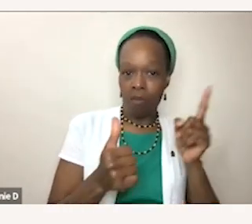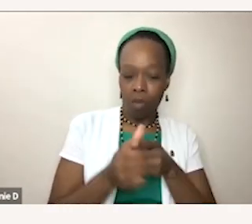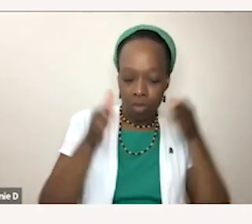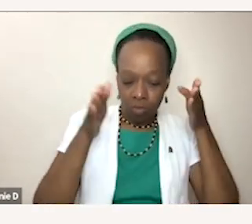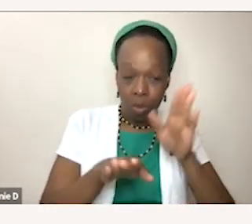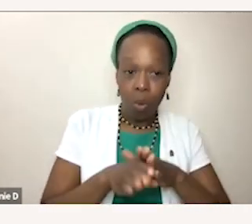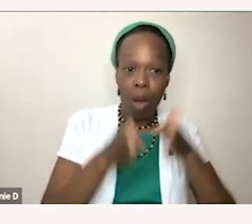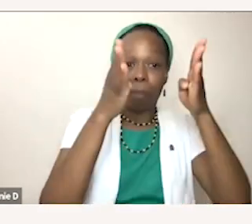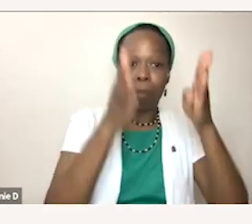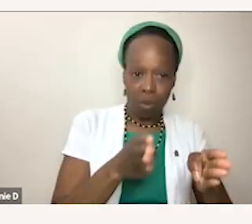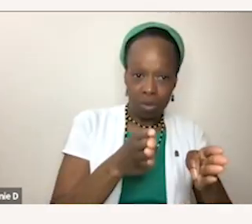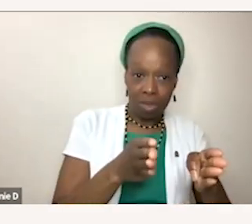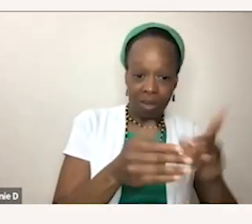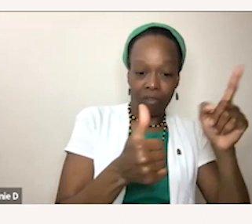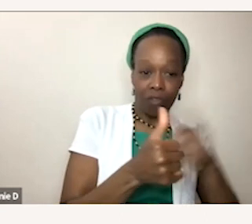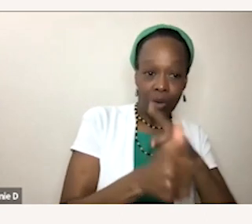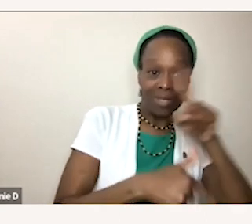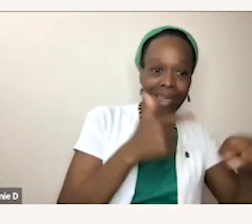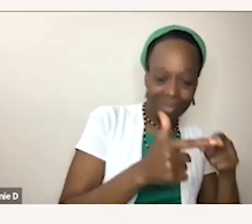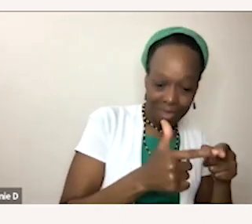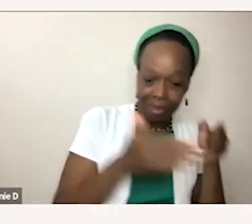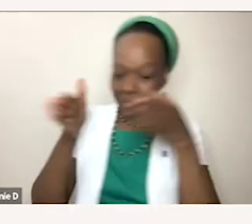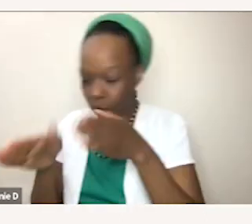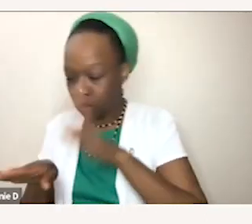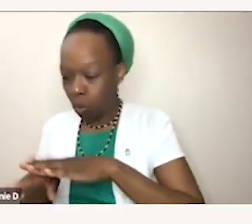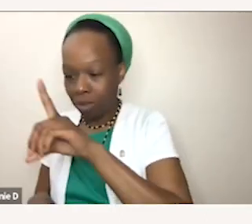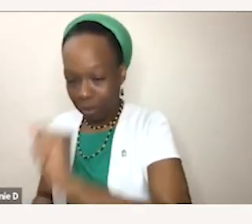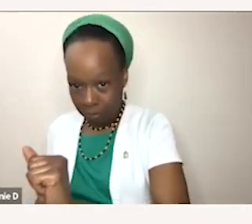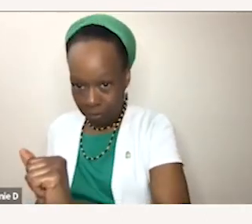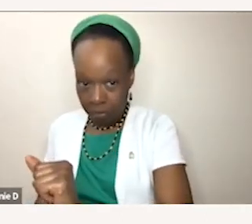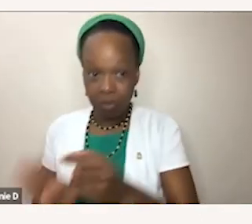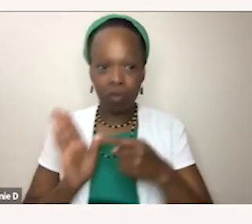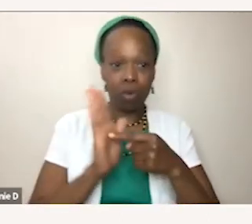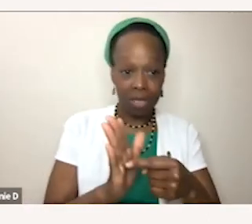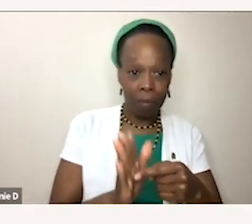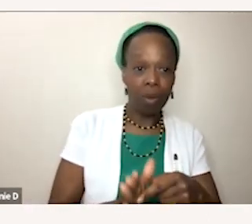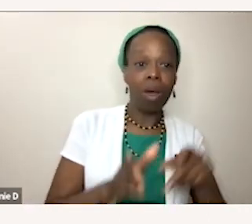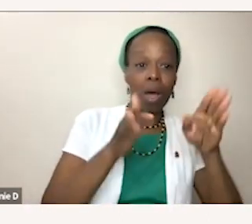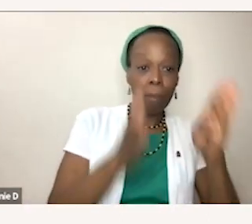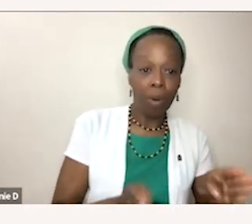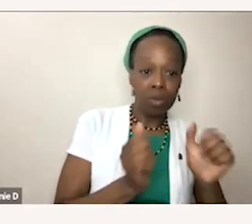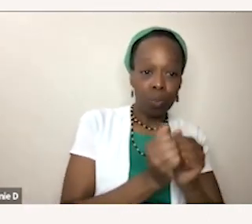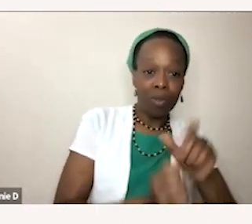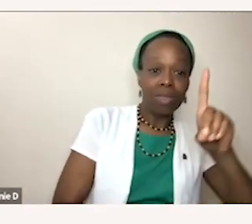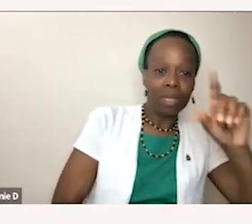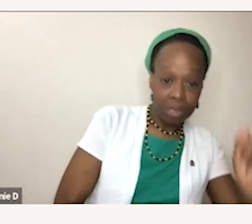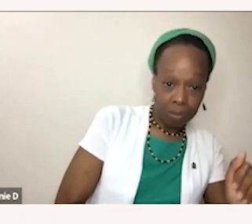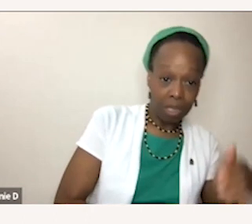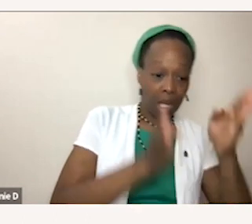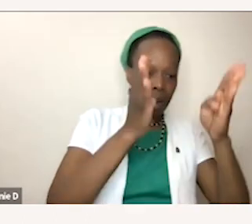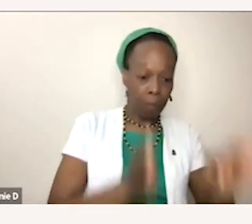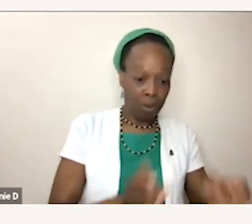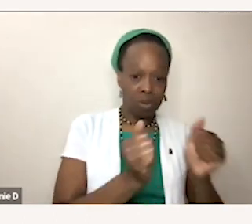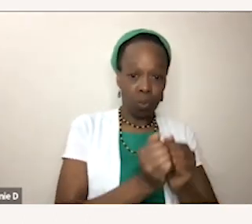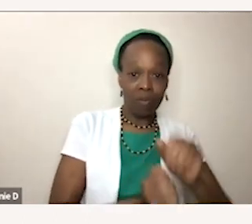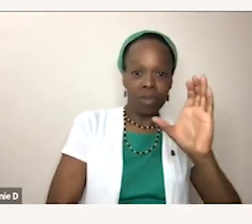a person from their disability. So, for example, person with a disability, person with cerebral palsy, person with Tourette's